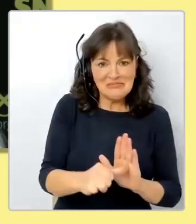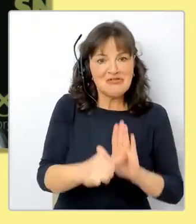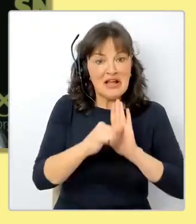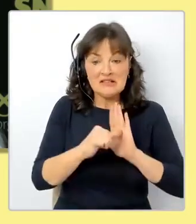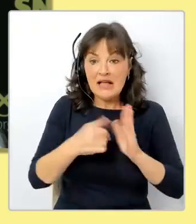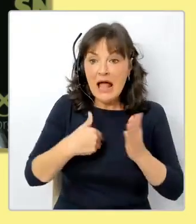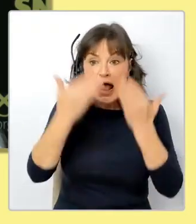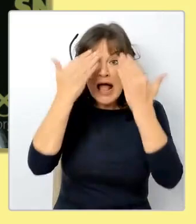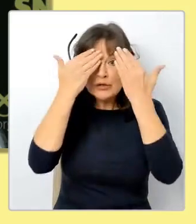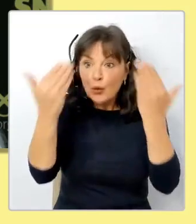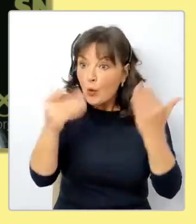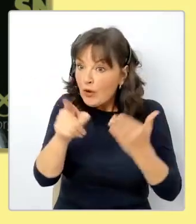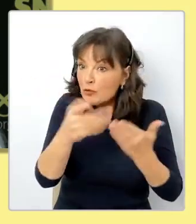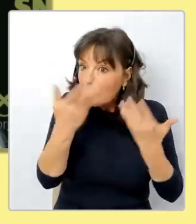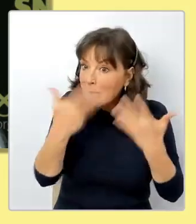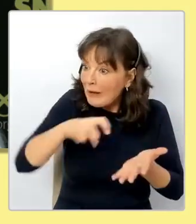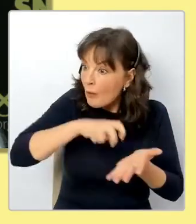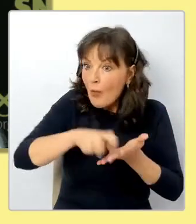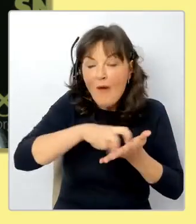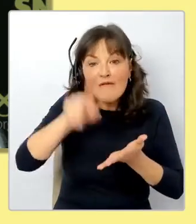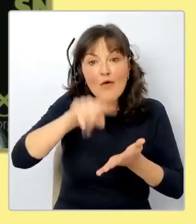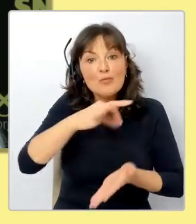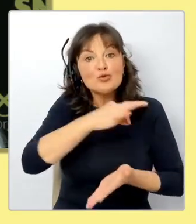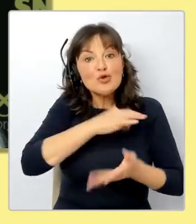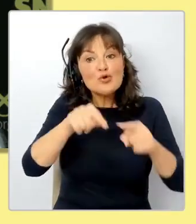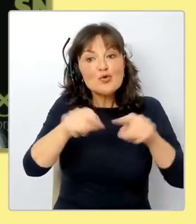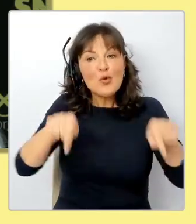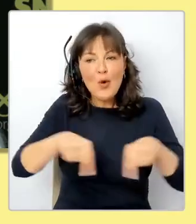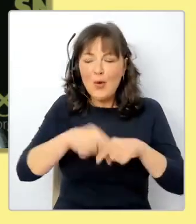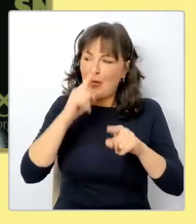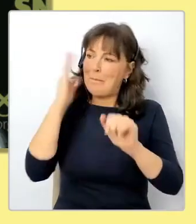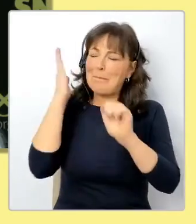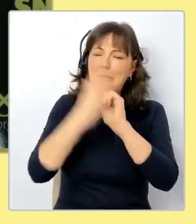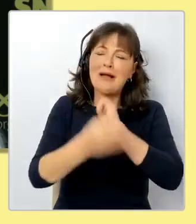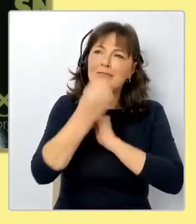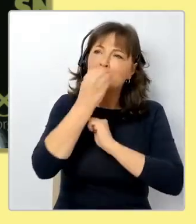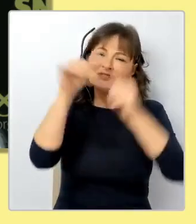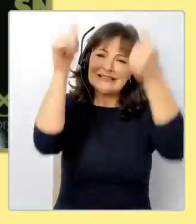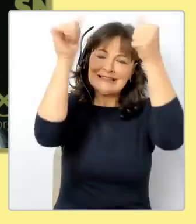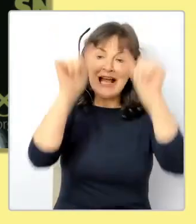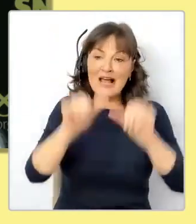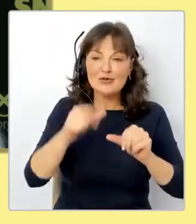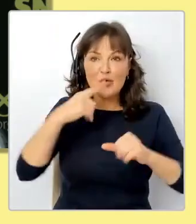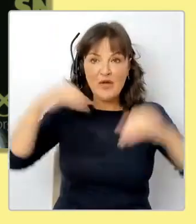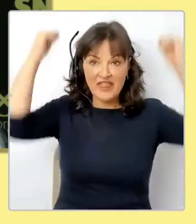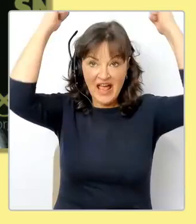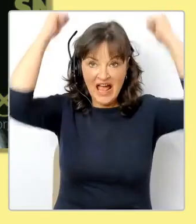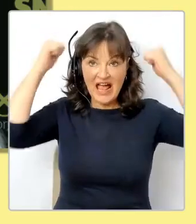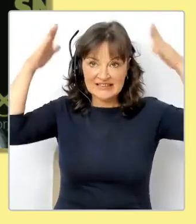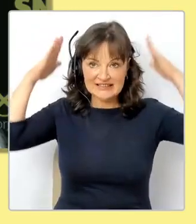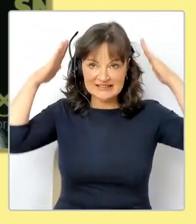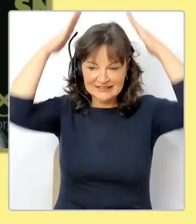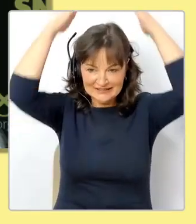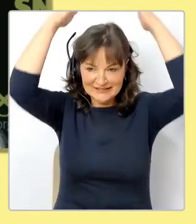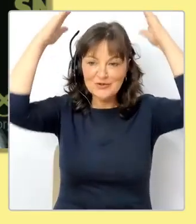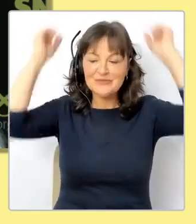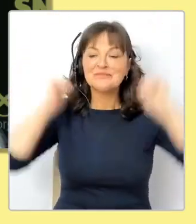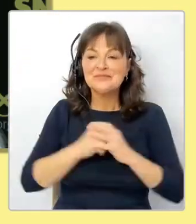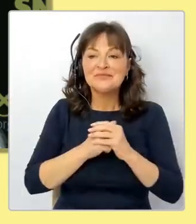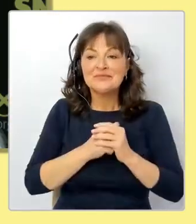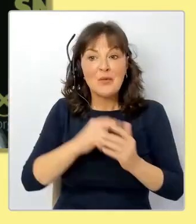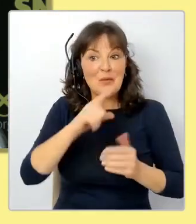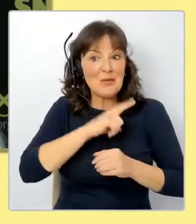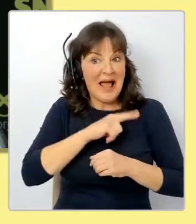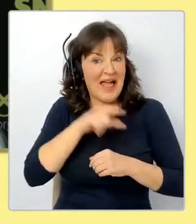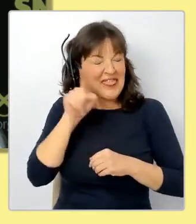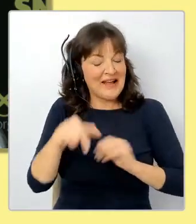of you who walked here from George Square, perhaps you'd have passed a very impressive statue of a man with a top hat. The top hat's particularly impressive. But the most